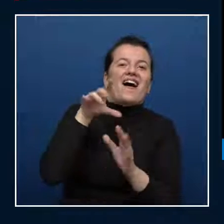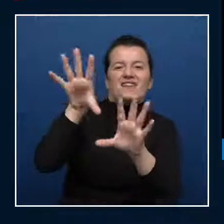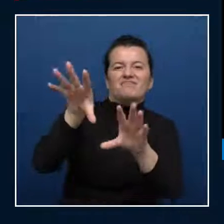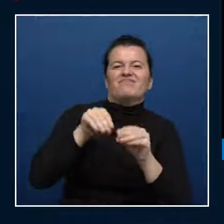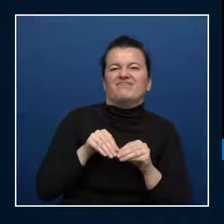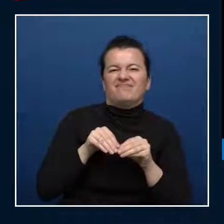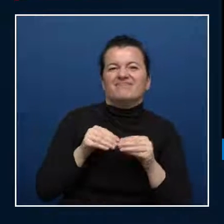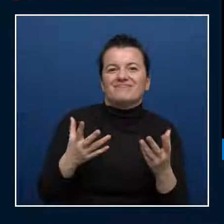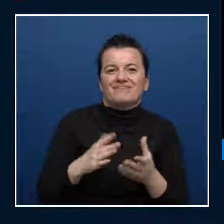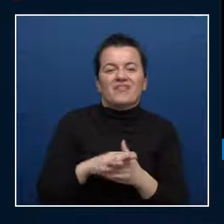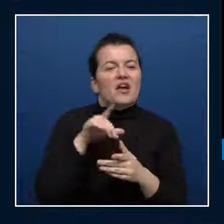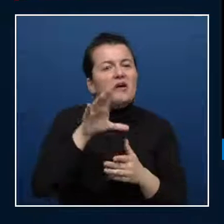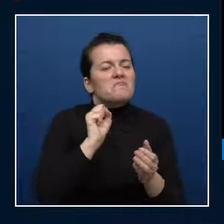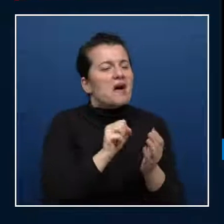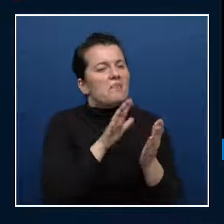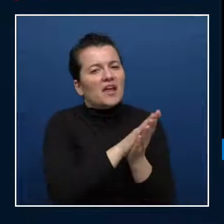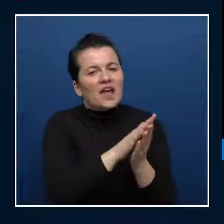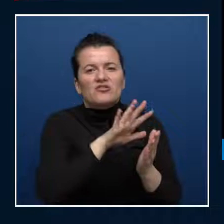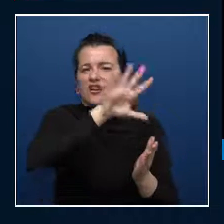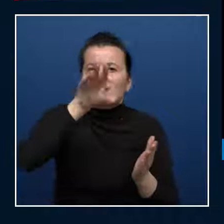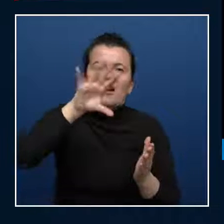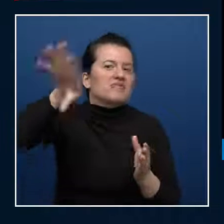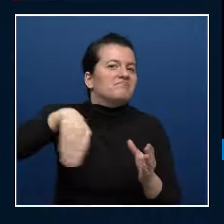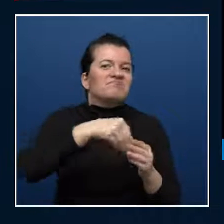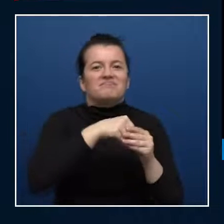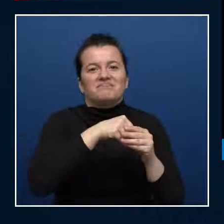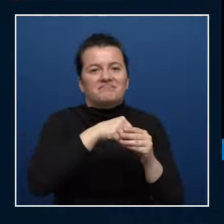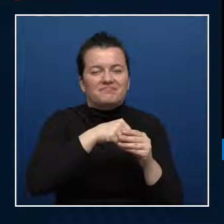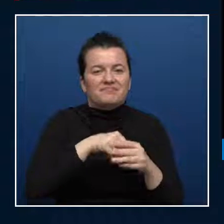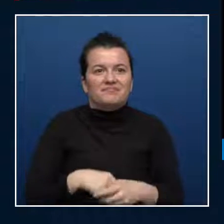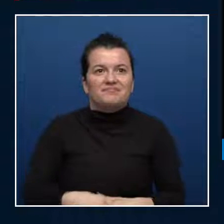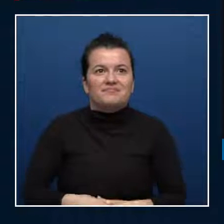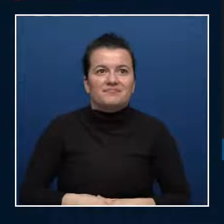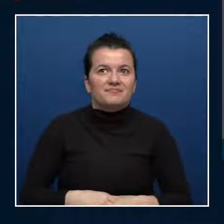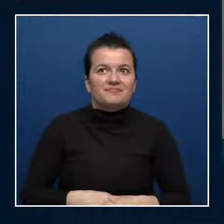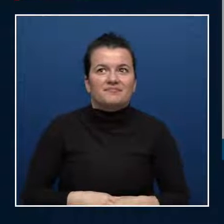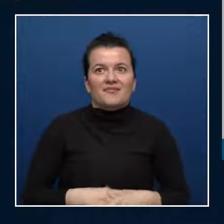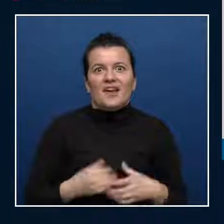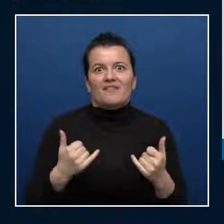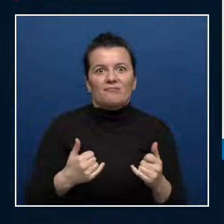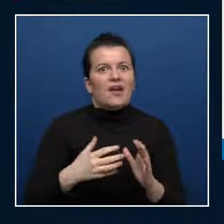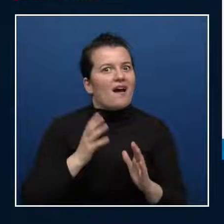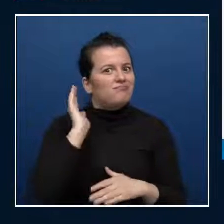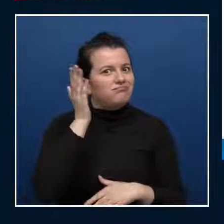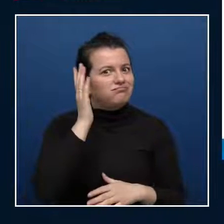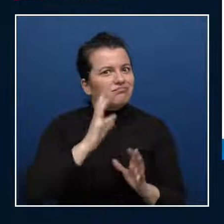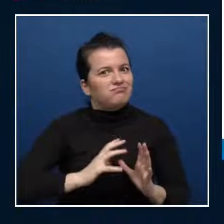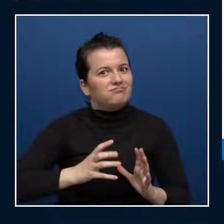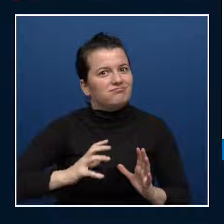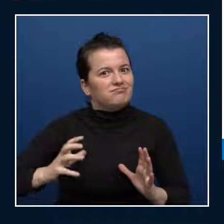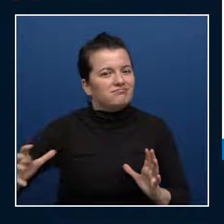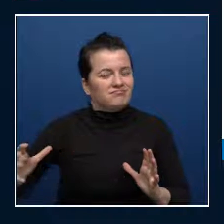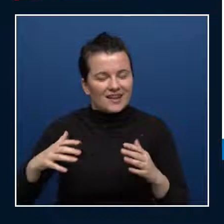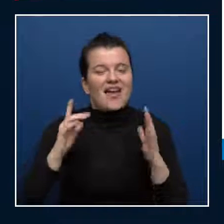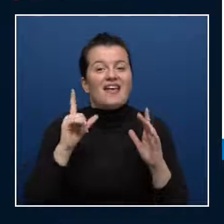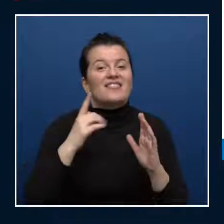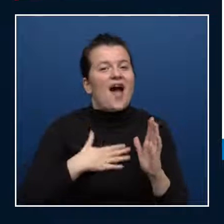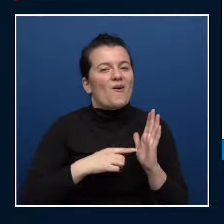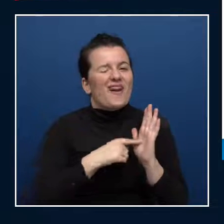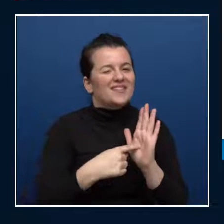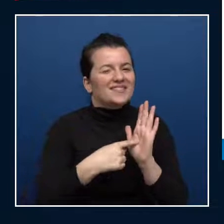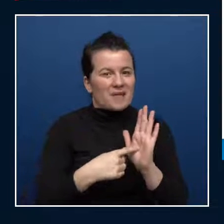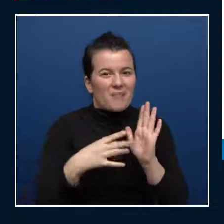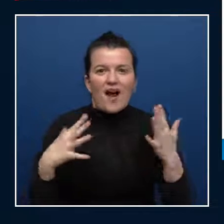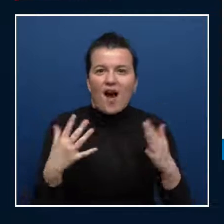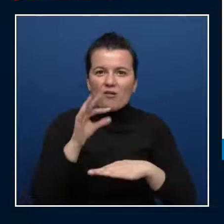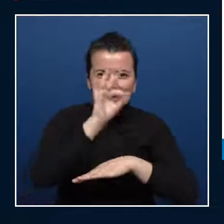and your application. Now, I've talked tons, and I want to just show you some example architecture